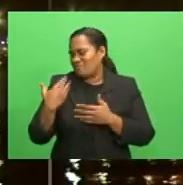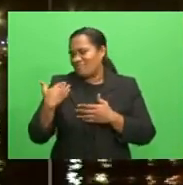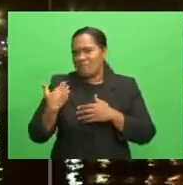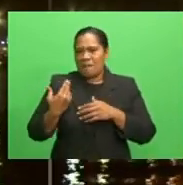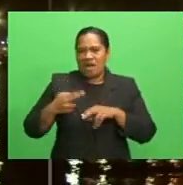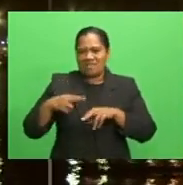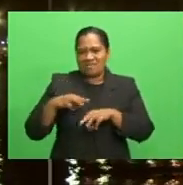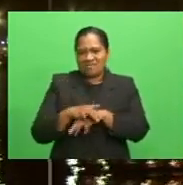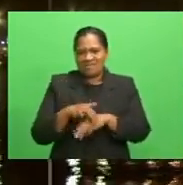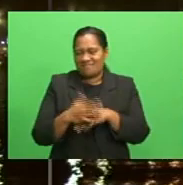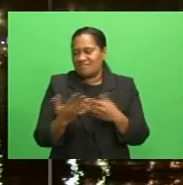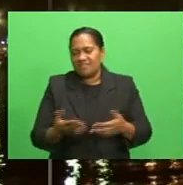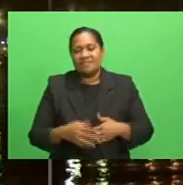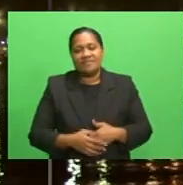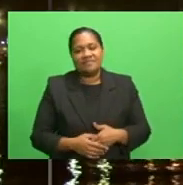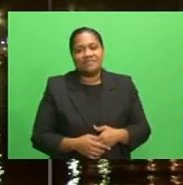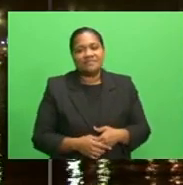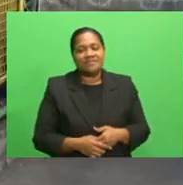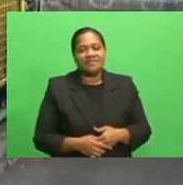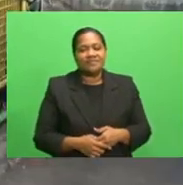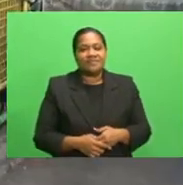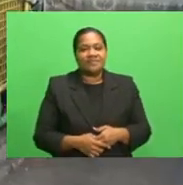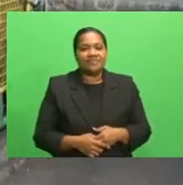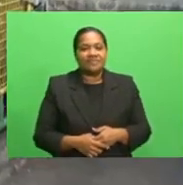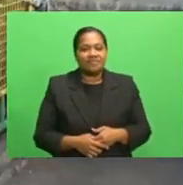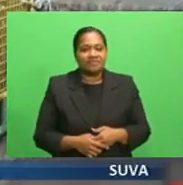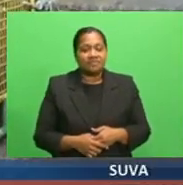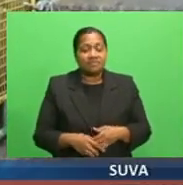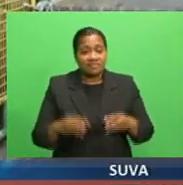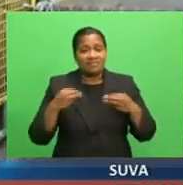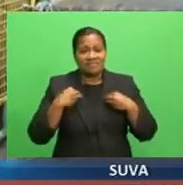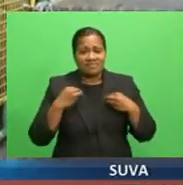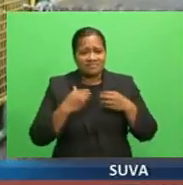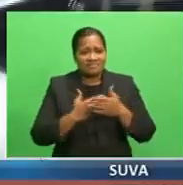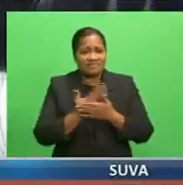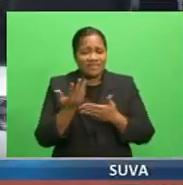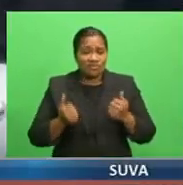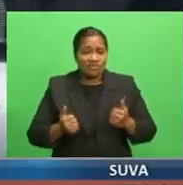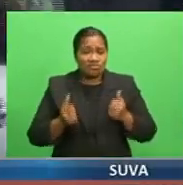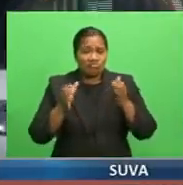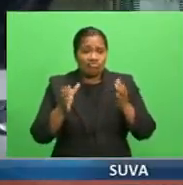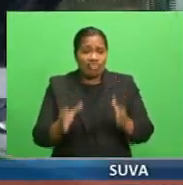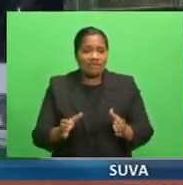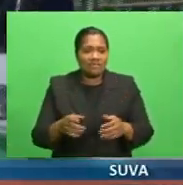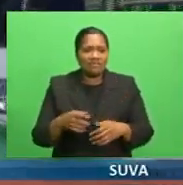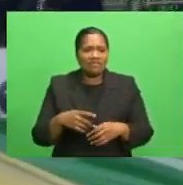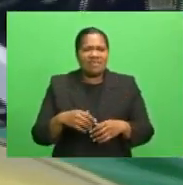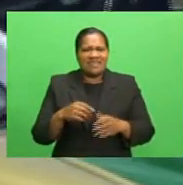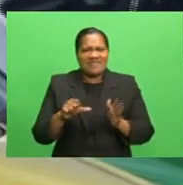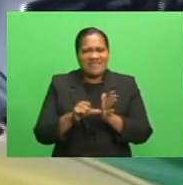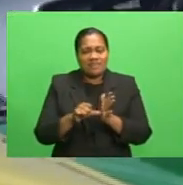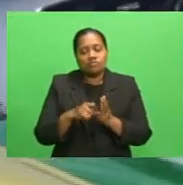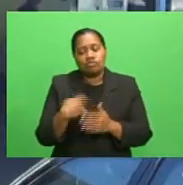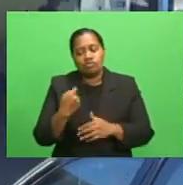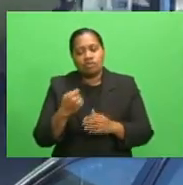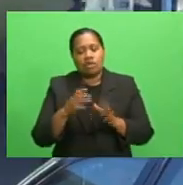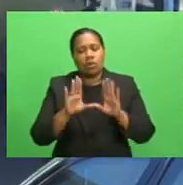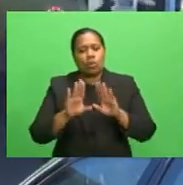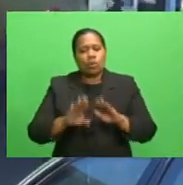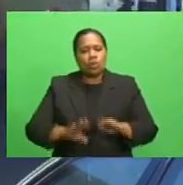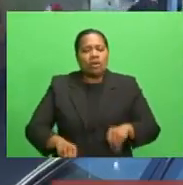in operation. The gloomy business days for these drivers may soon fade away. Just slowly picking